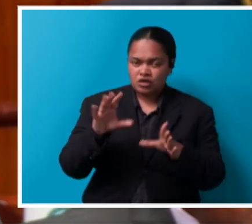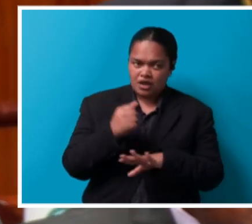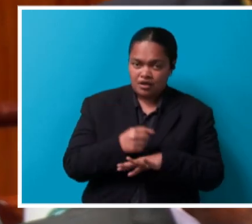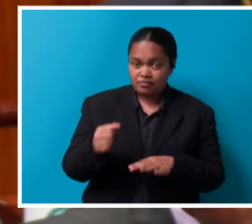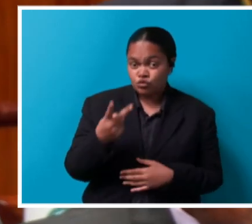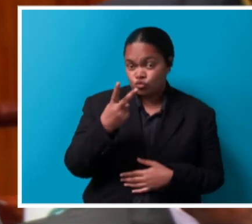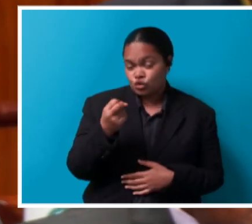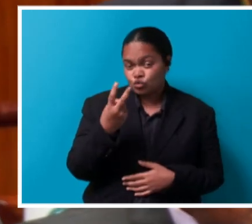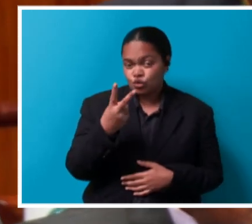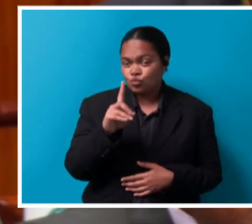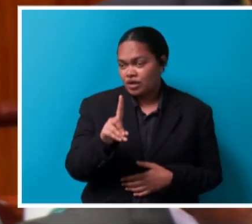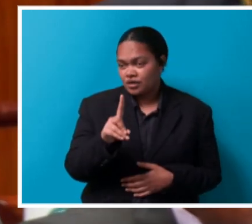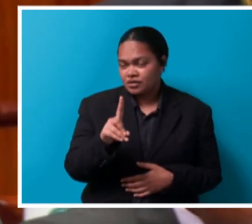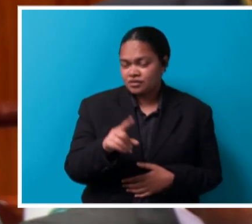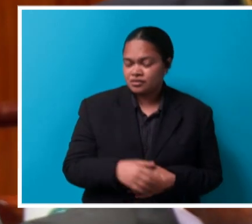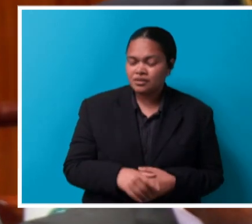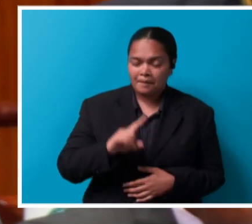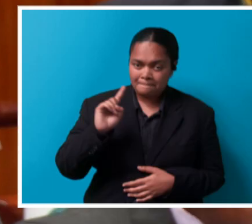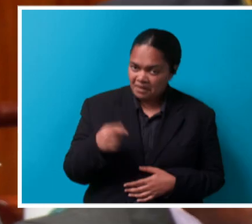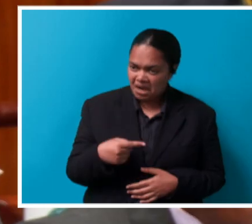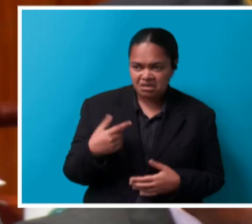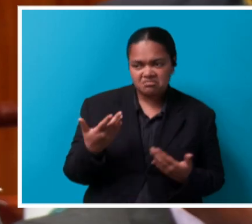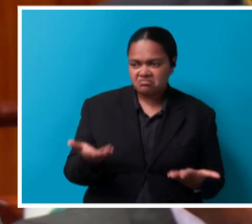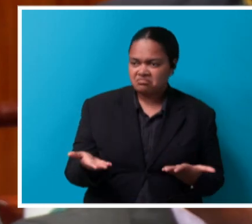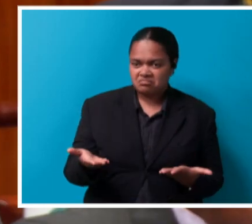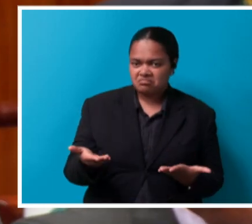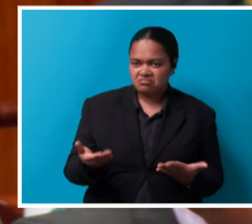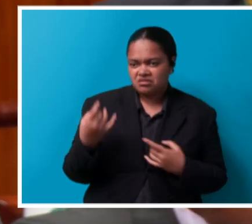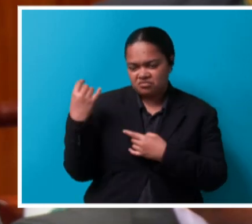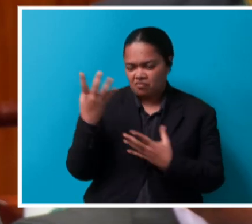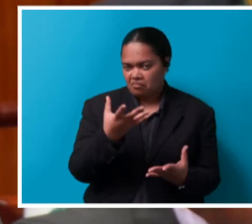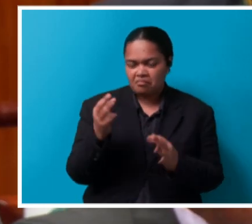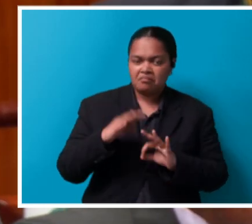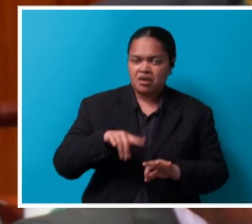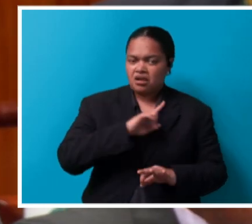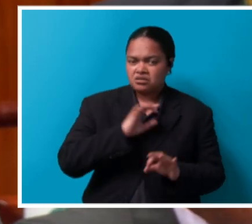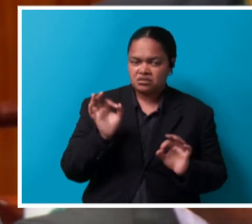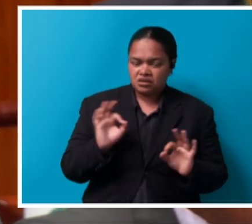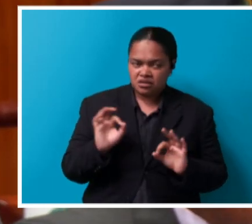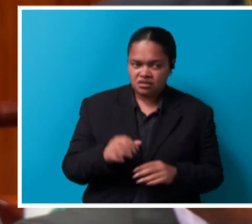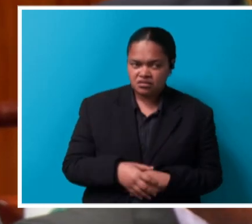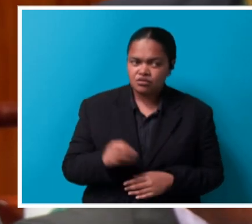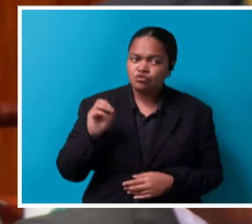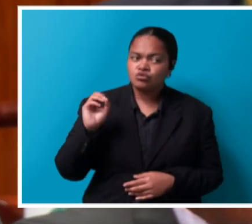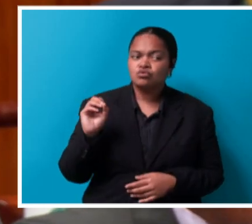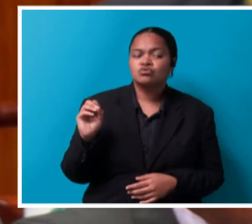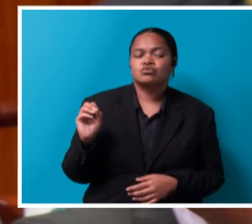2021, but it has not been filled by us. So we,